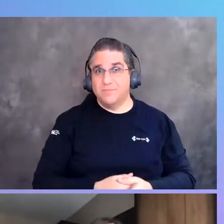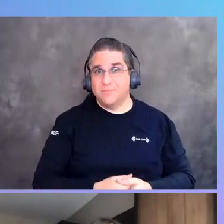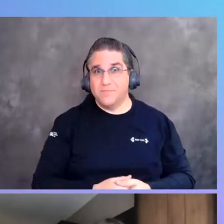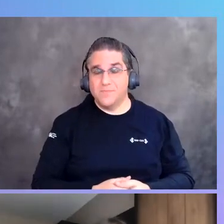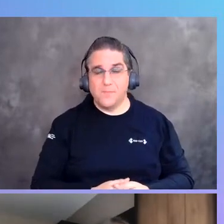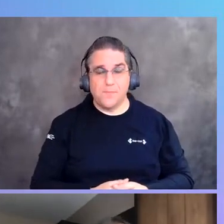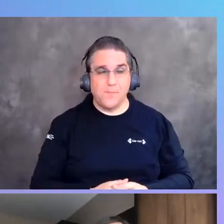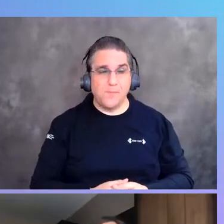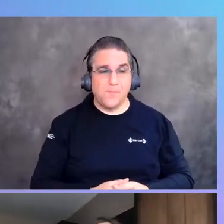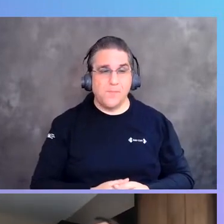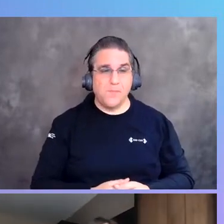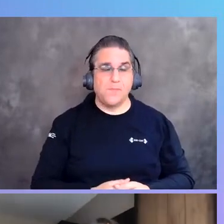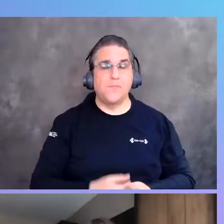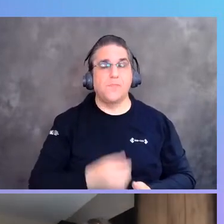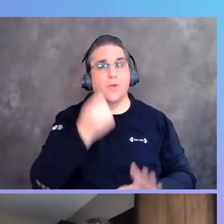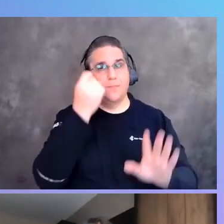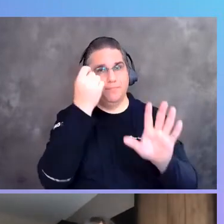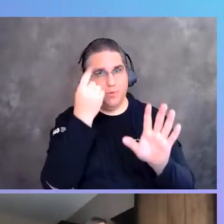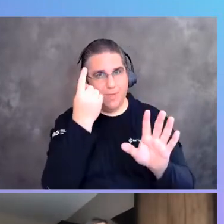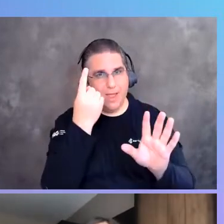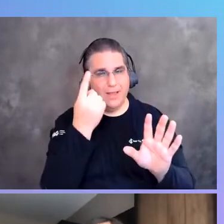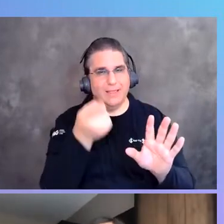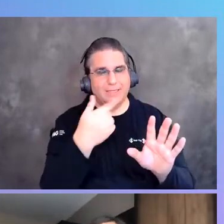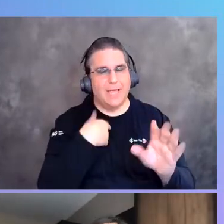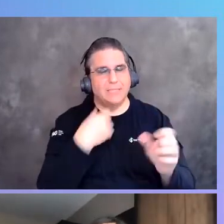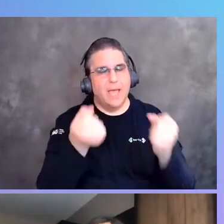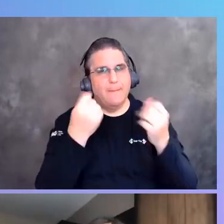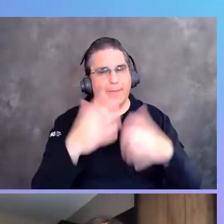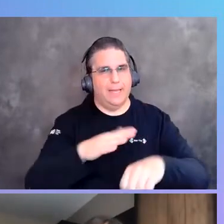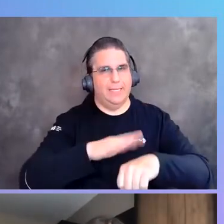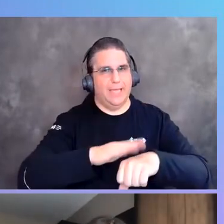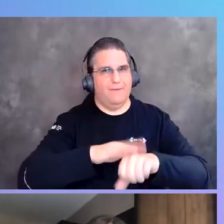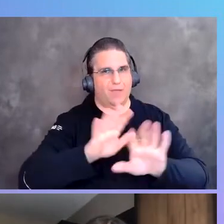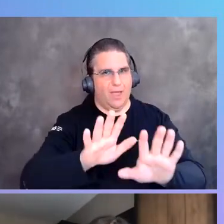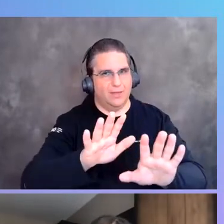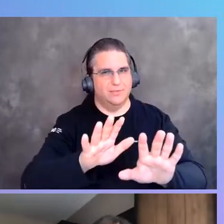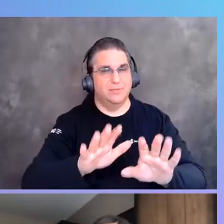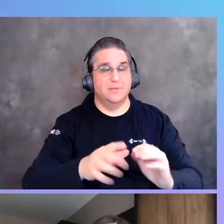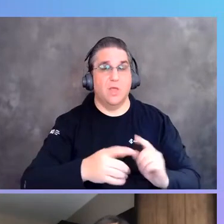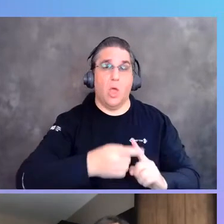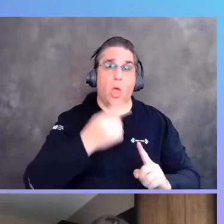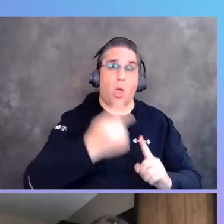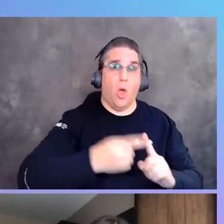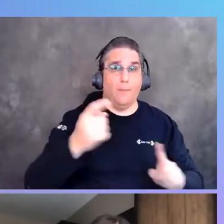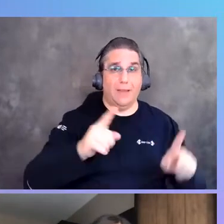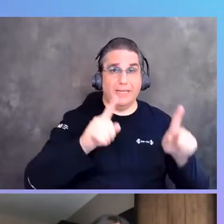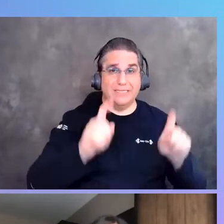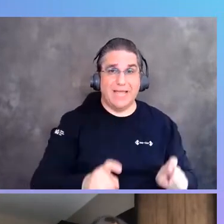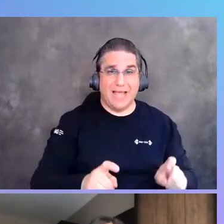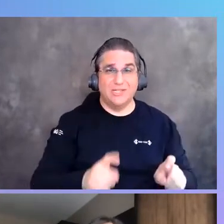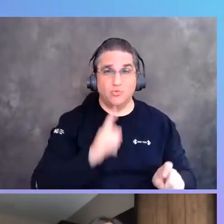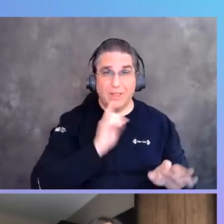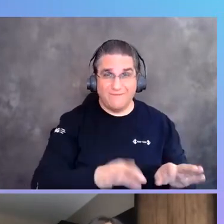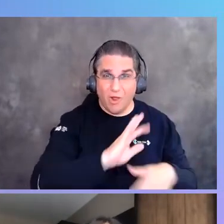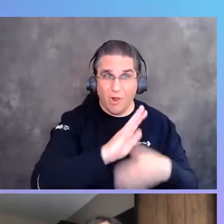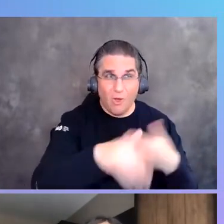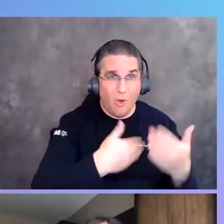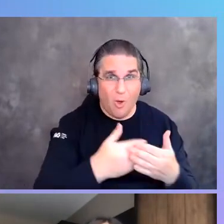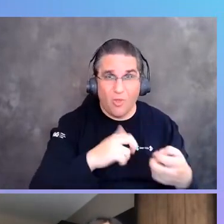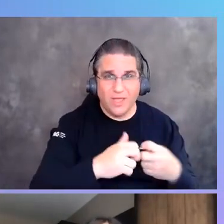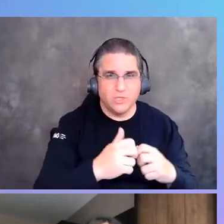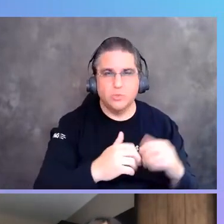Keep in mind, and this comes with many, many caveats, automated tests only identify less than half of the potential issues. This is